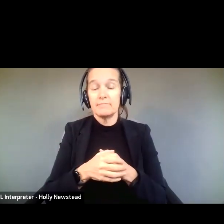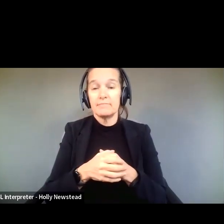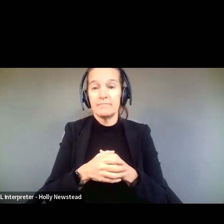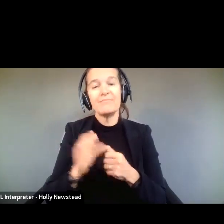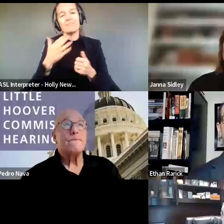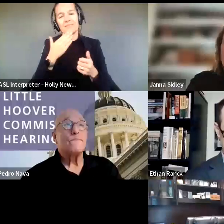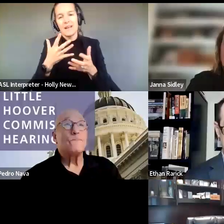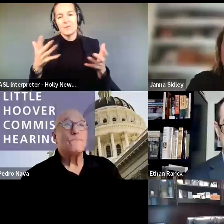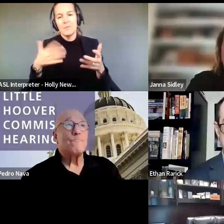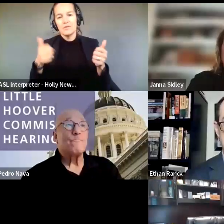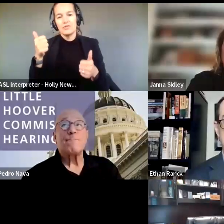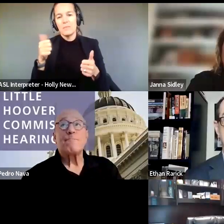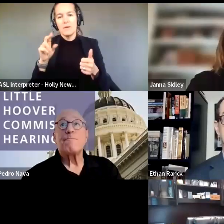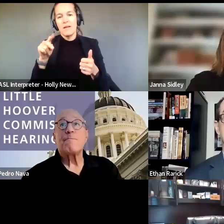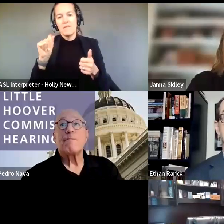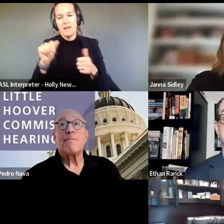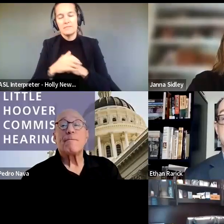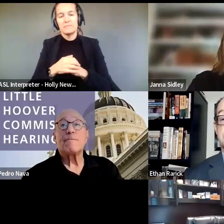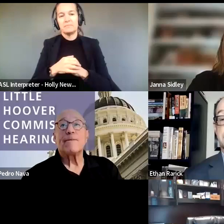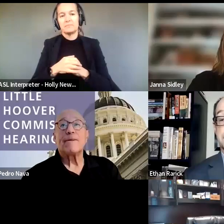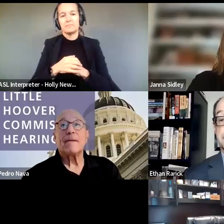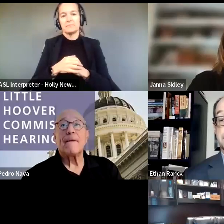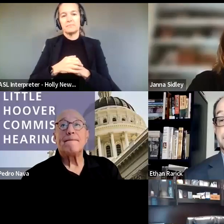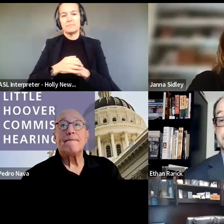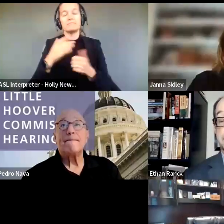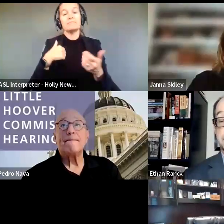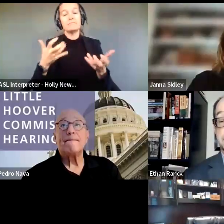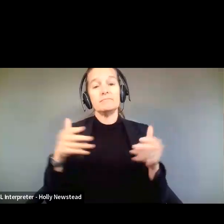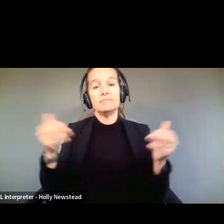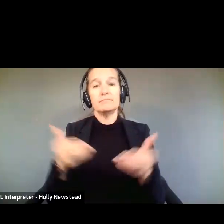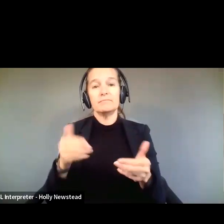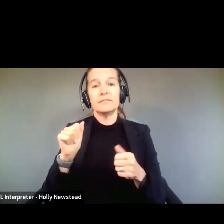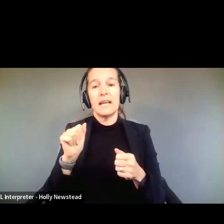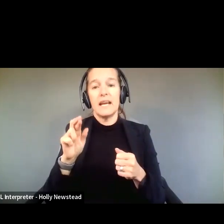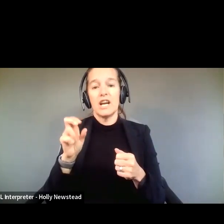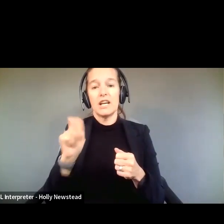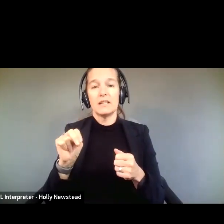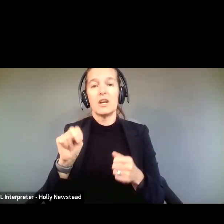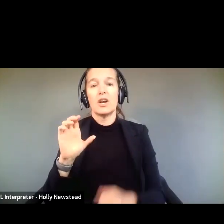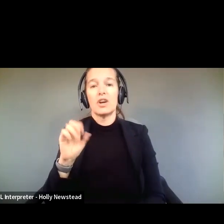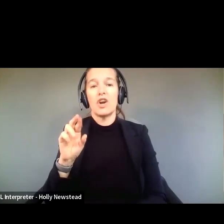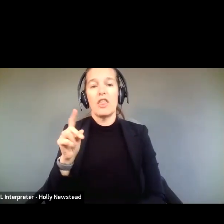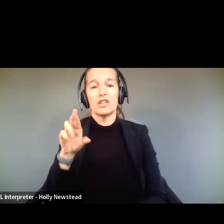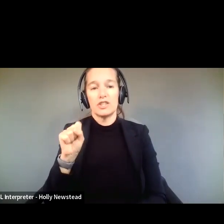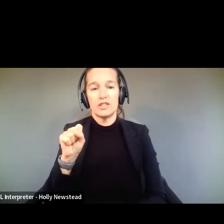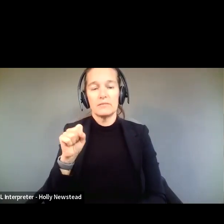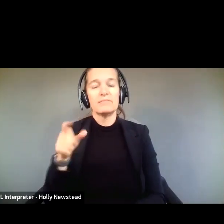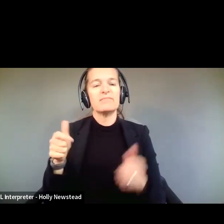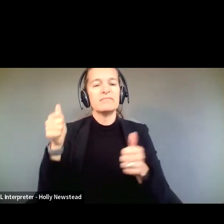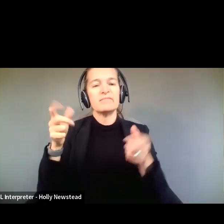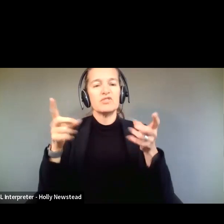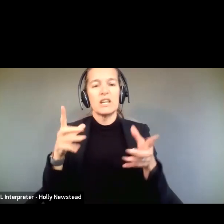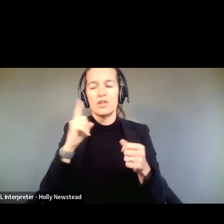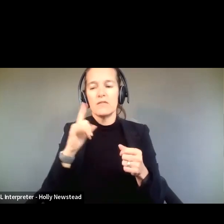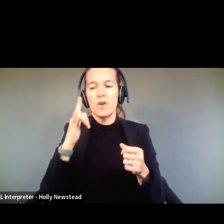Thank you so much, Chairman Nava. I'd like to welcome Aaron Carruthers. He has served as Executive Director of